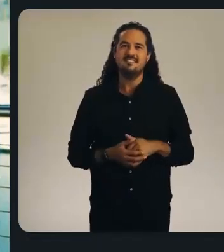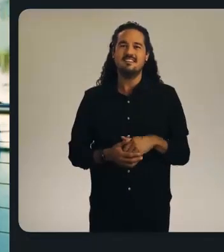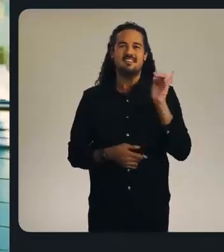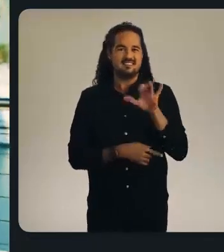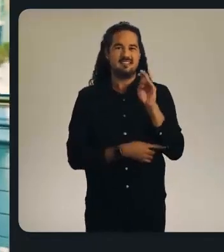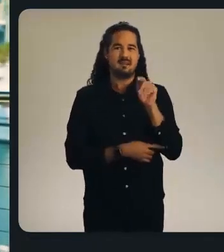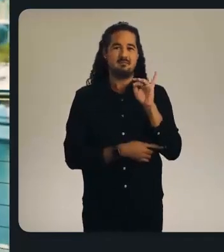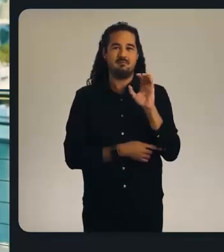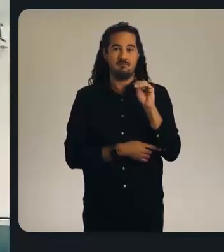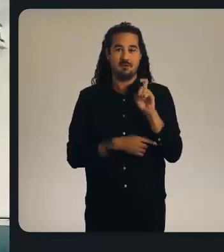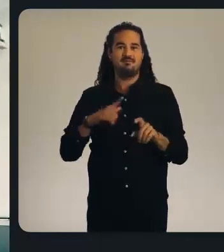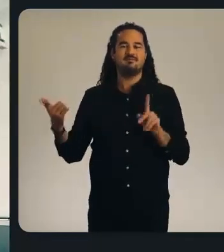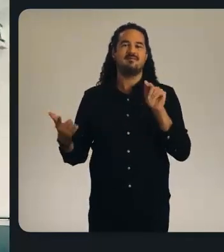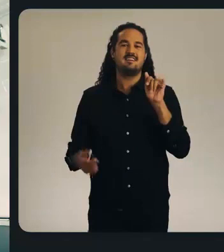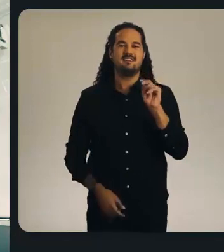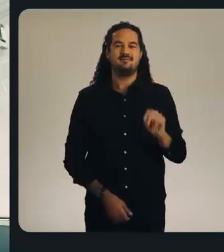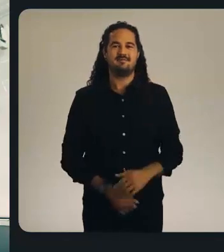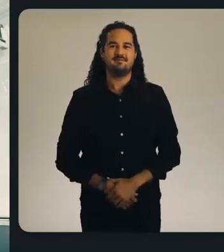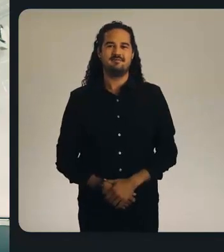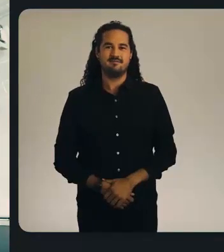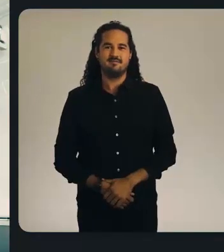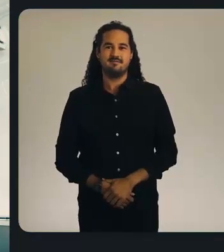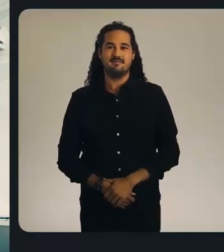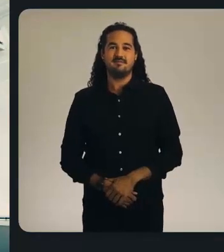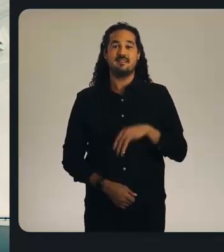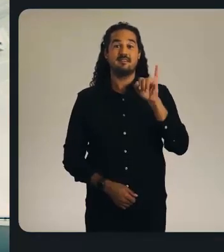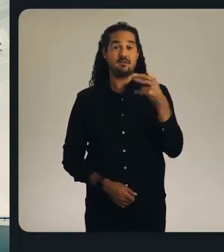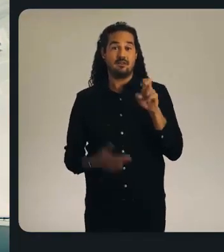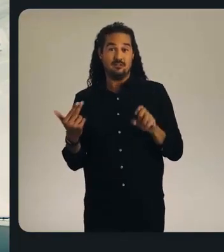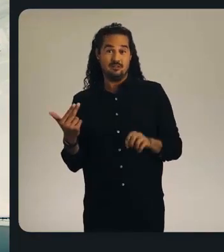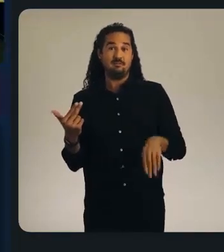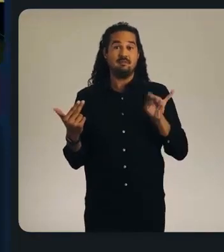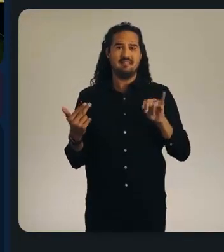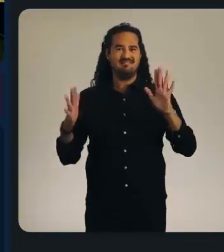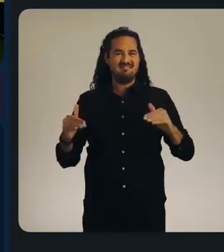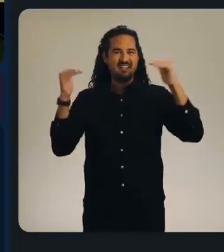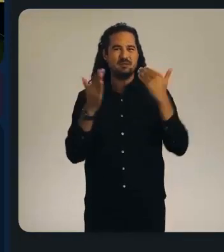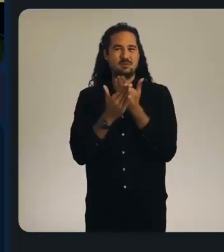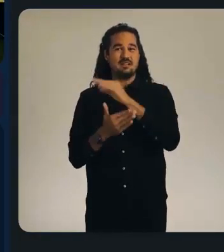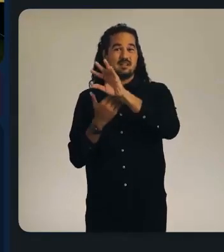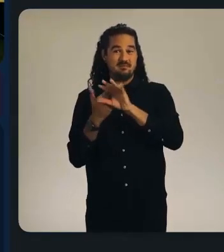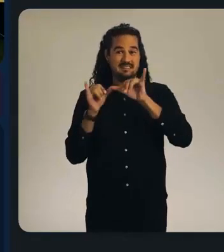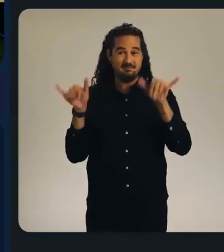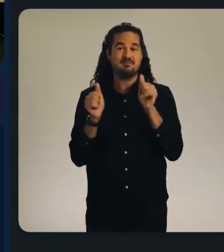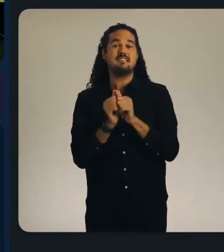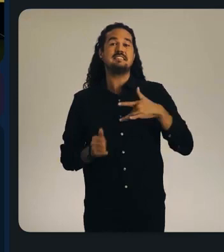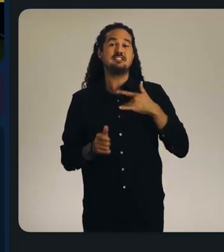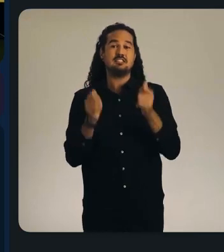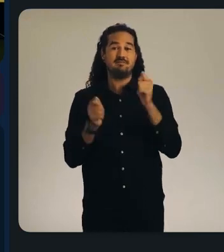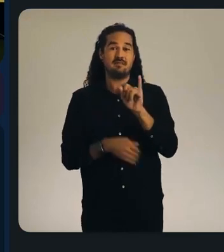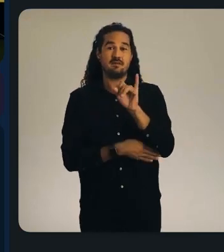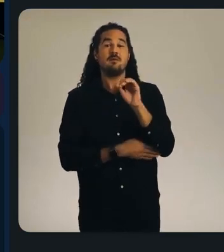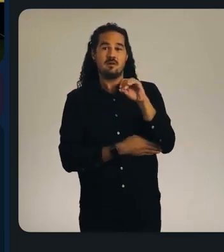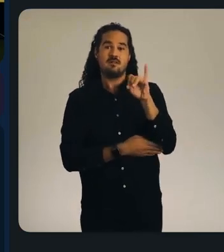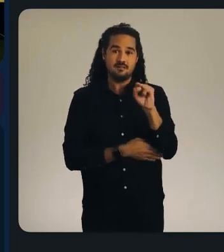Now, back to Cayenne. iPhone 13 and iPhone 13 mini have advanced new camera systems with sensor shift OIS, fantastic low-light performance,